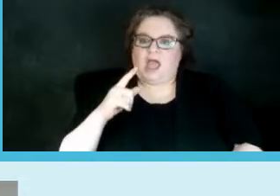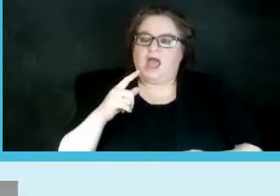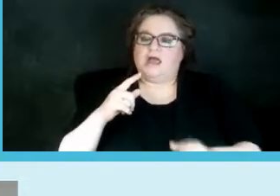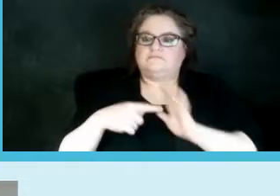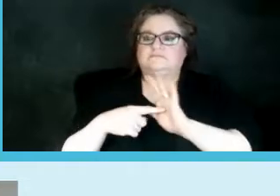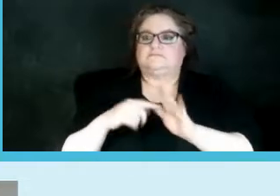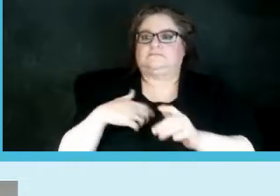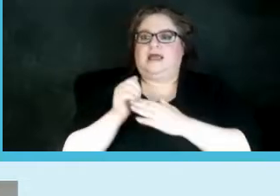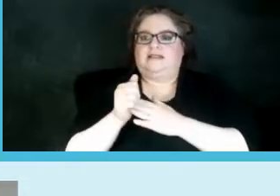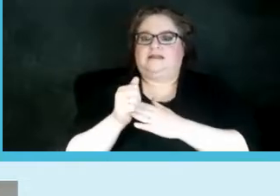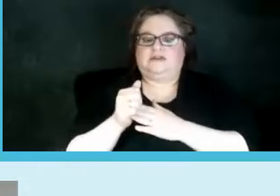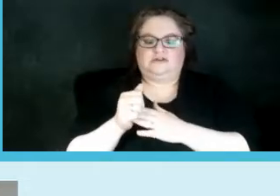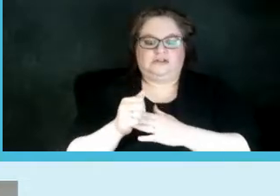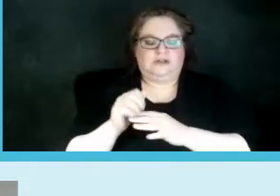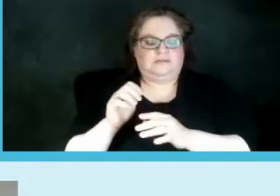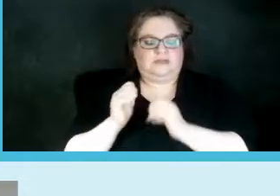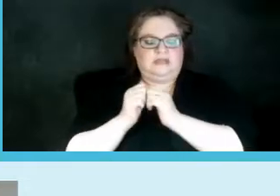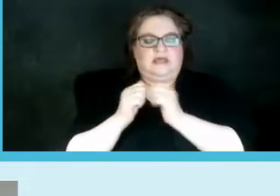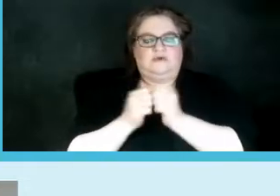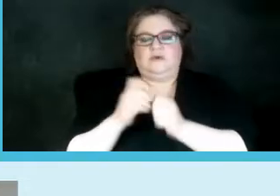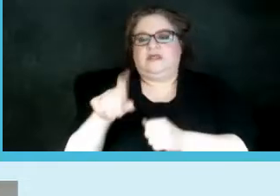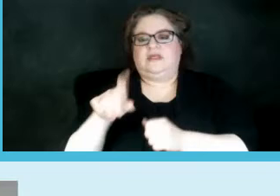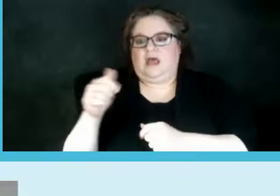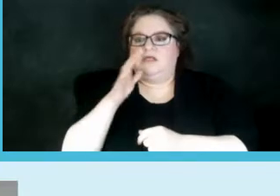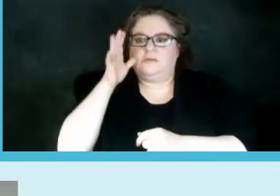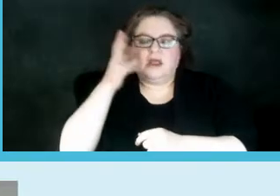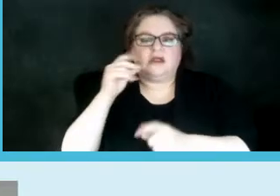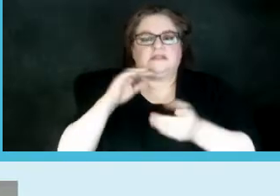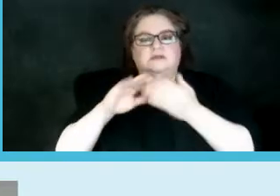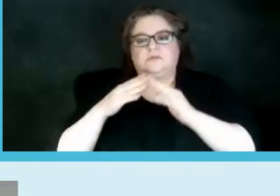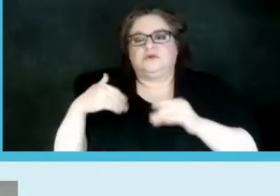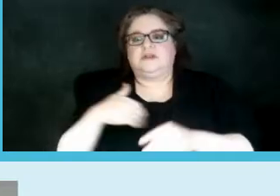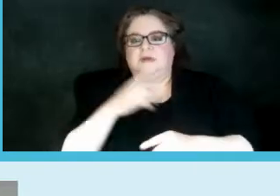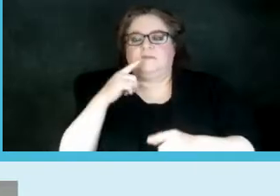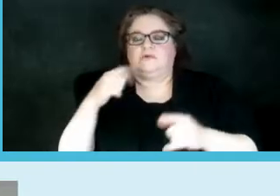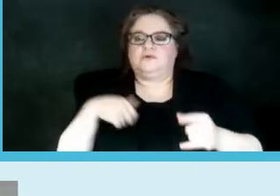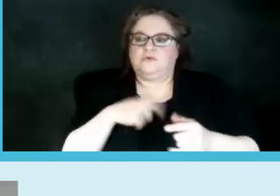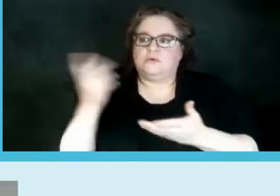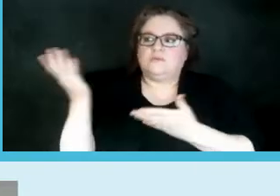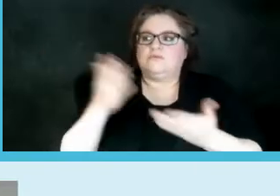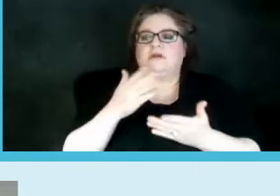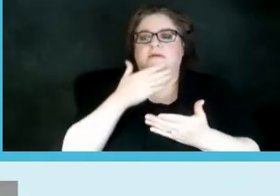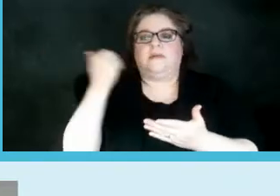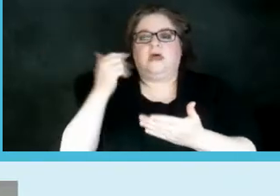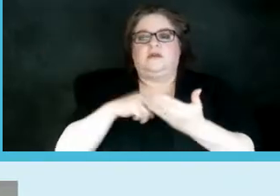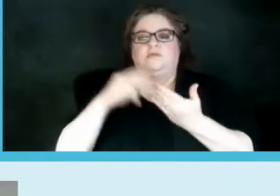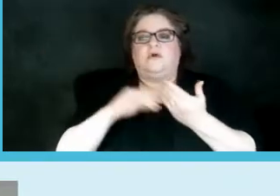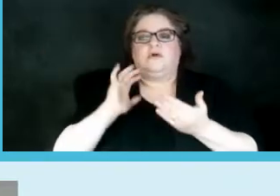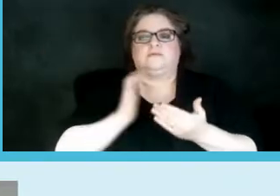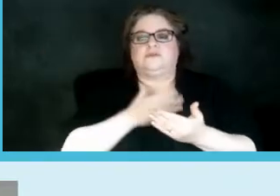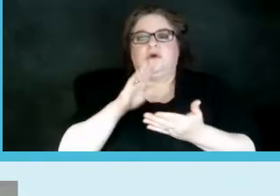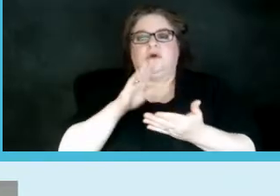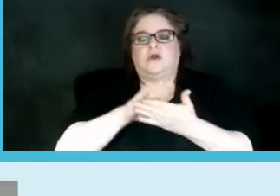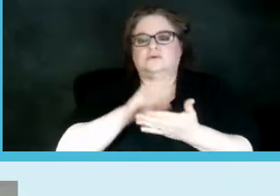leadership and together with other parents and community members, we have voted to bring better programs to our school.